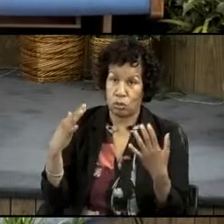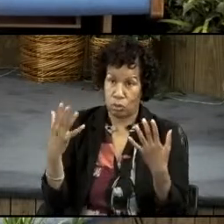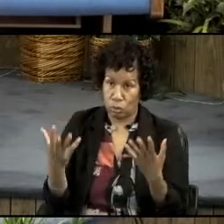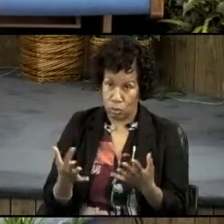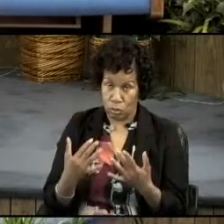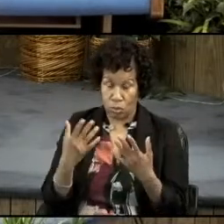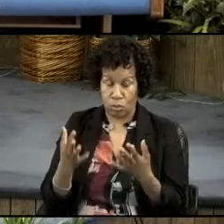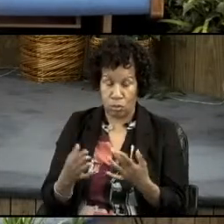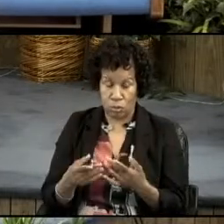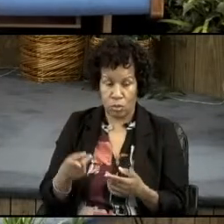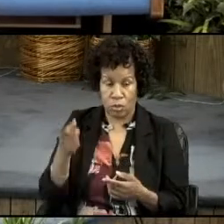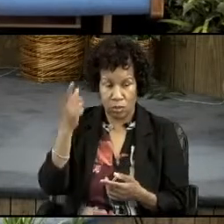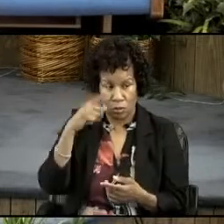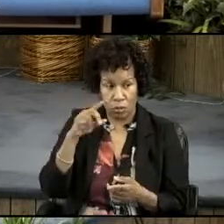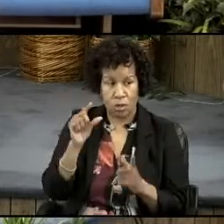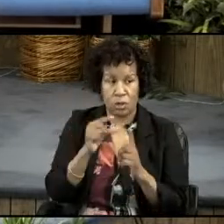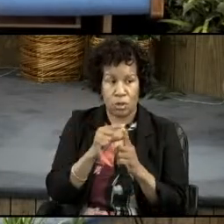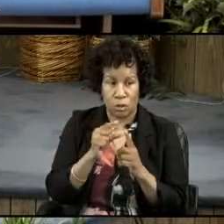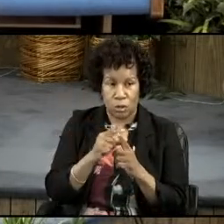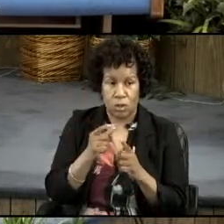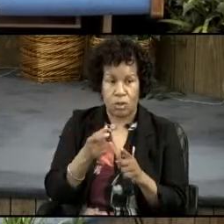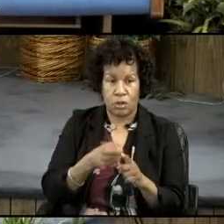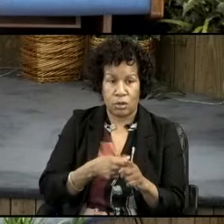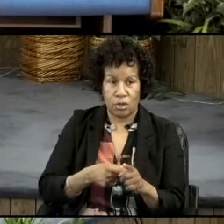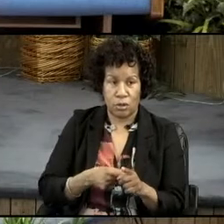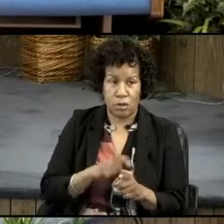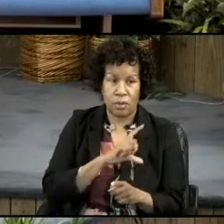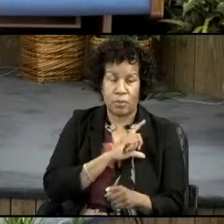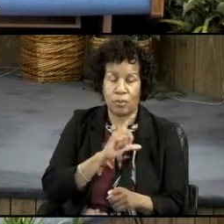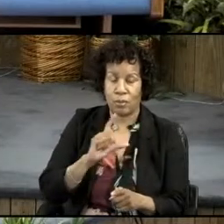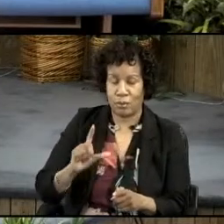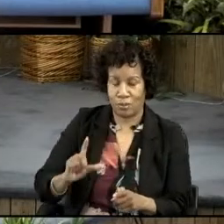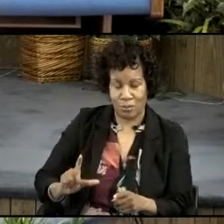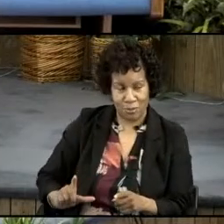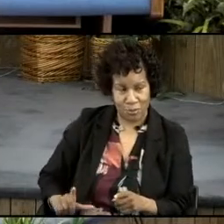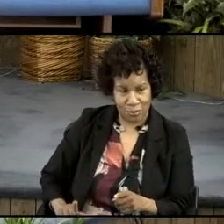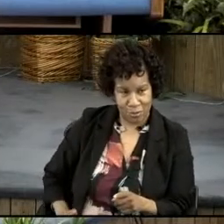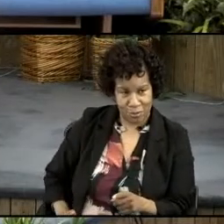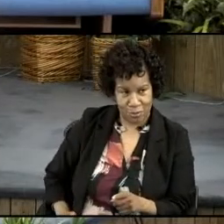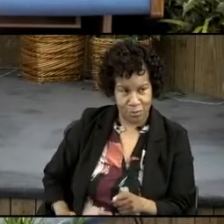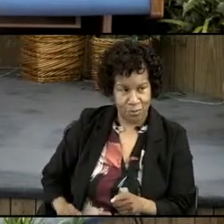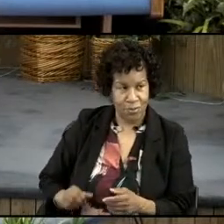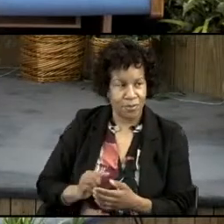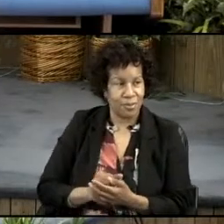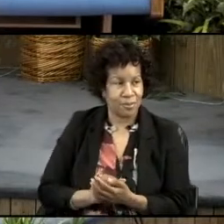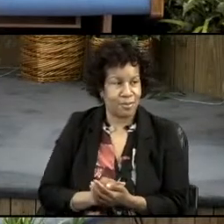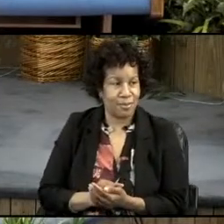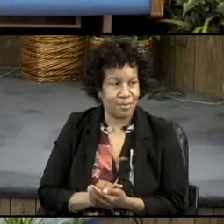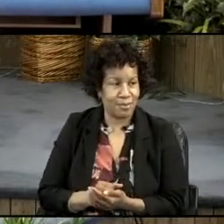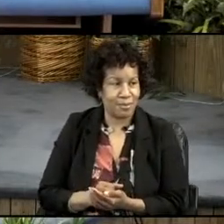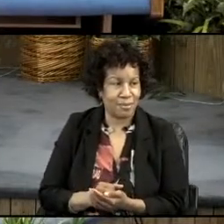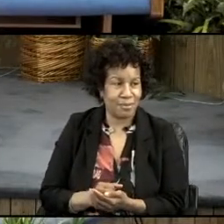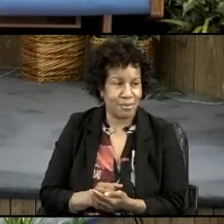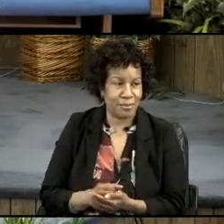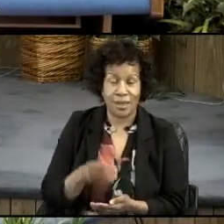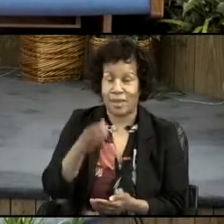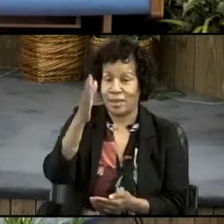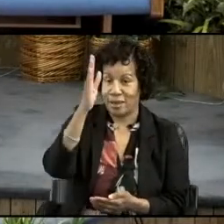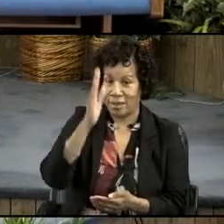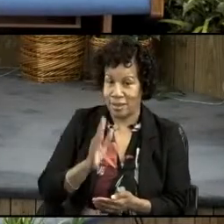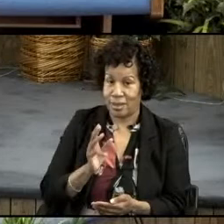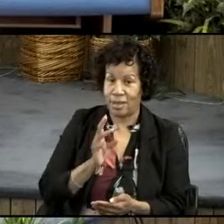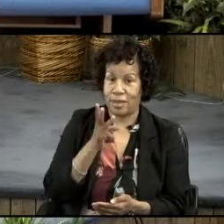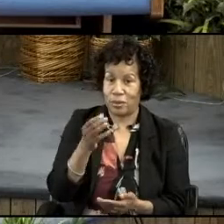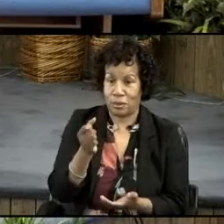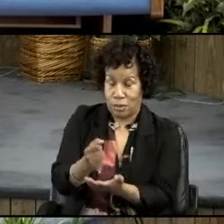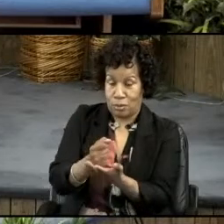now, because I know God and God knows me, somebody finna get tore up. You don't speak like the